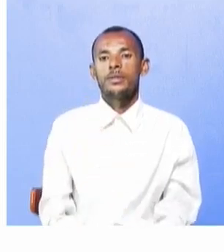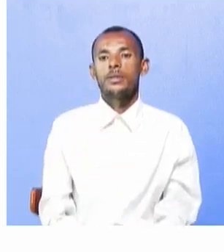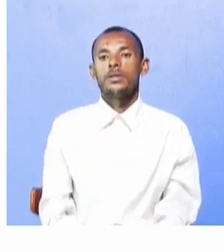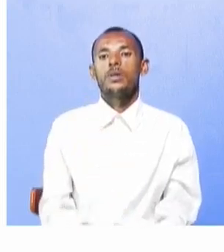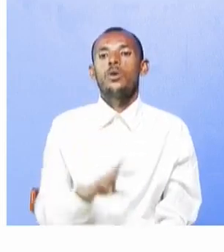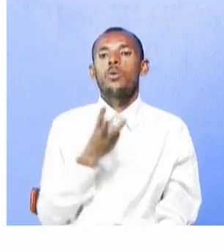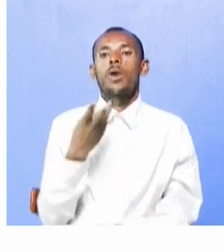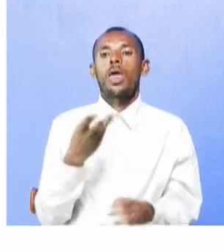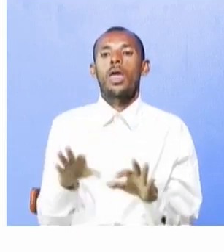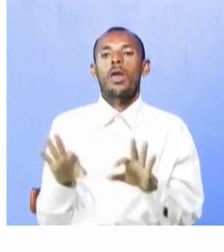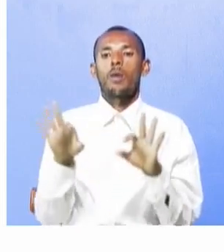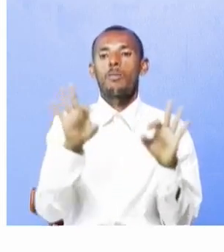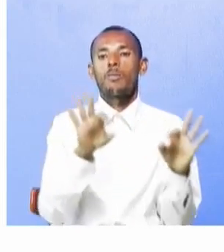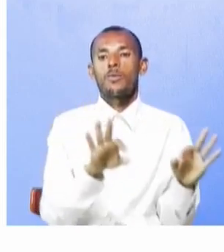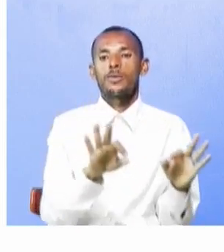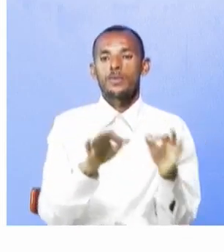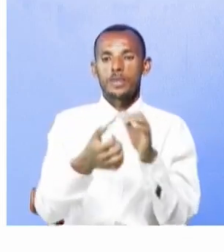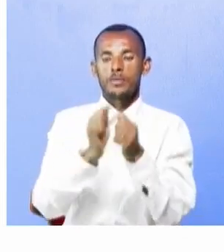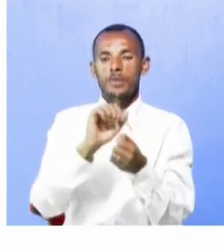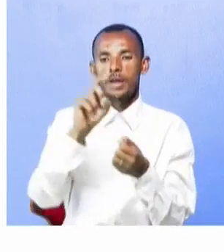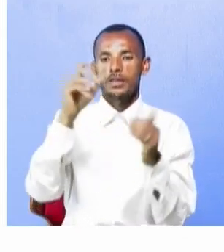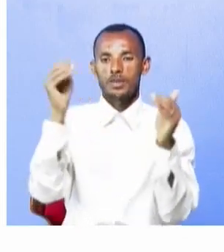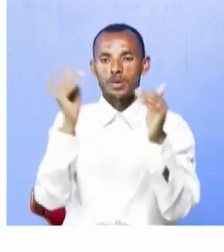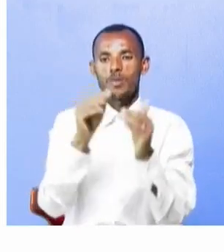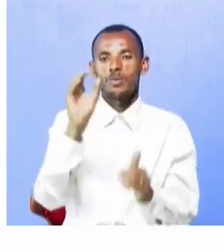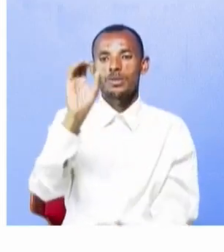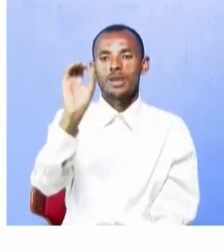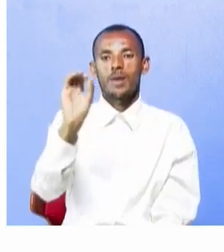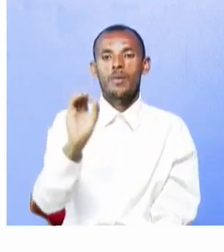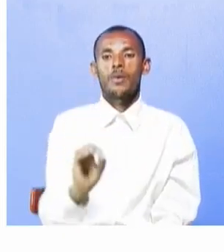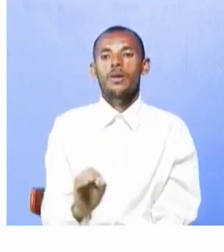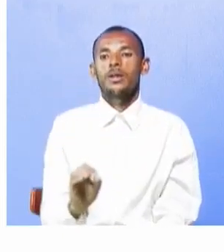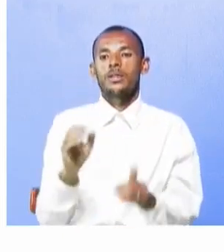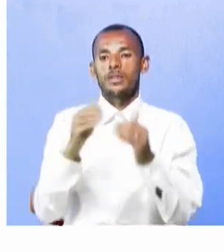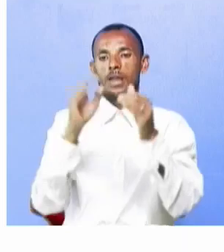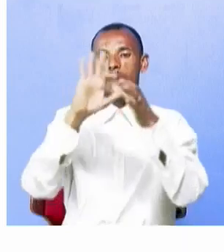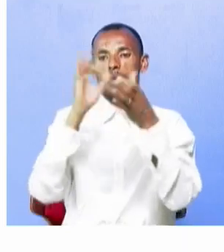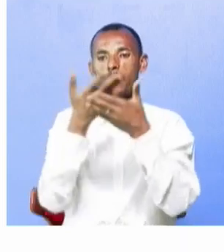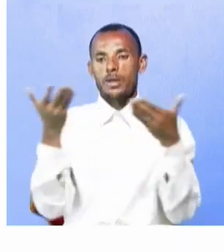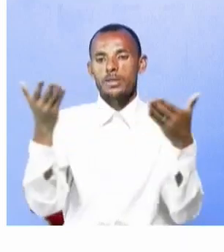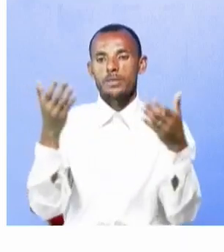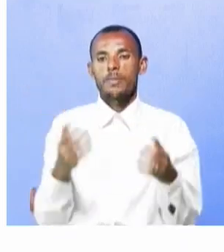we substitute x is equals to 0 in the equation, right?